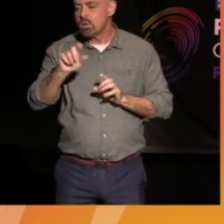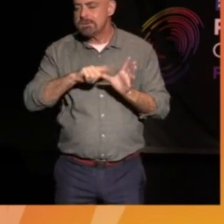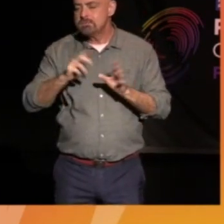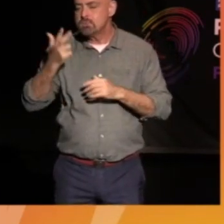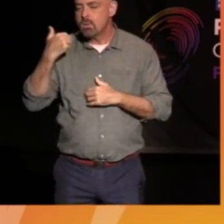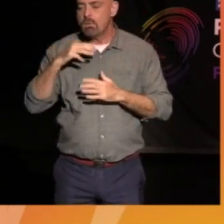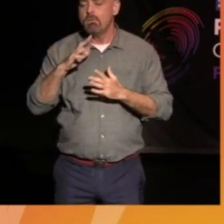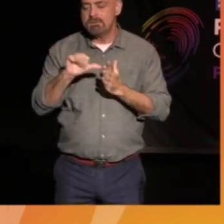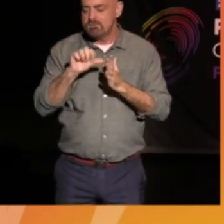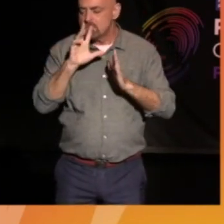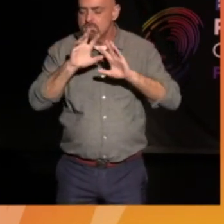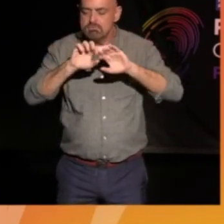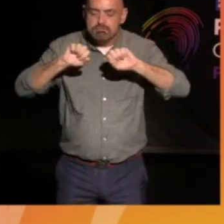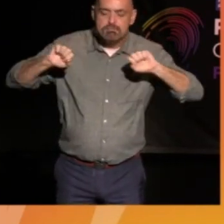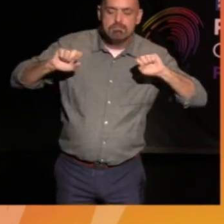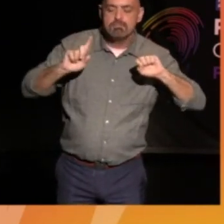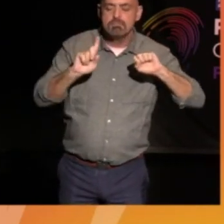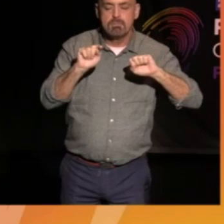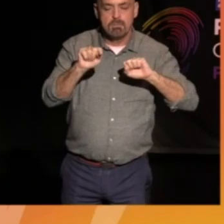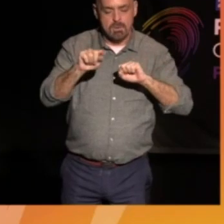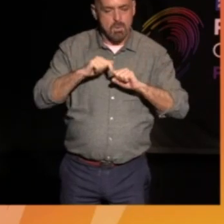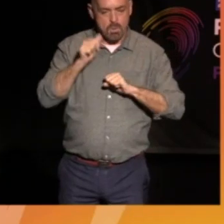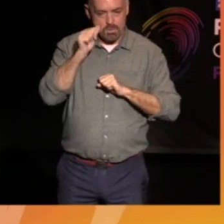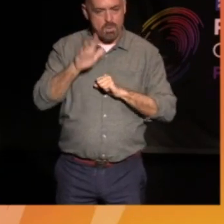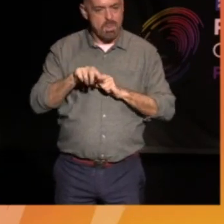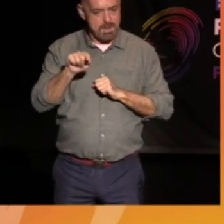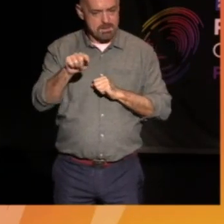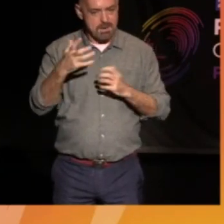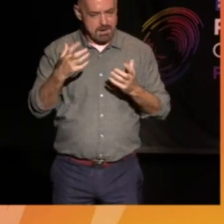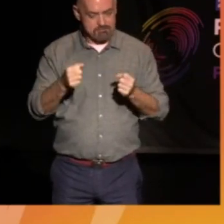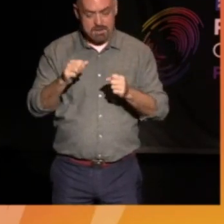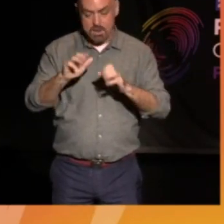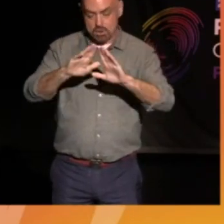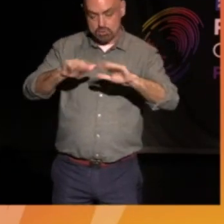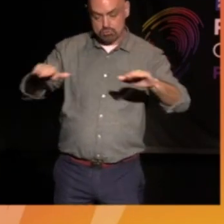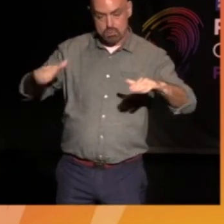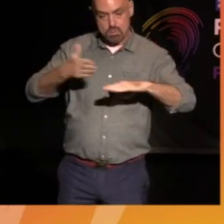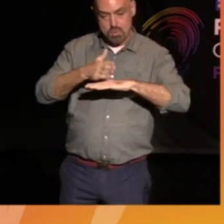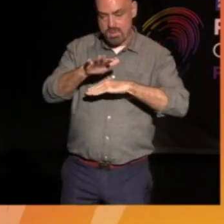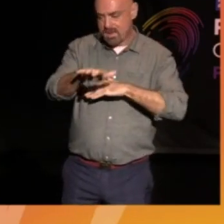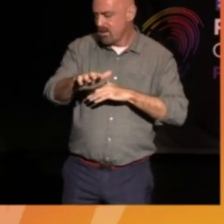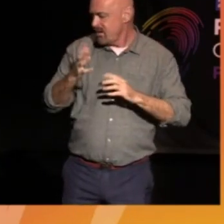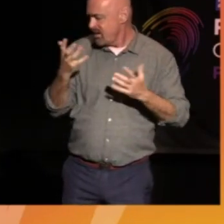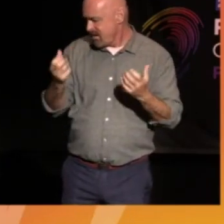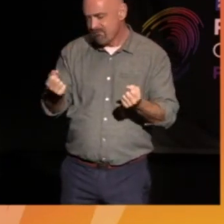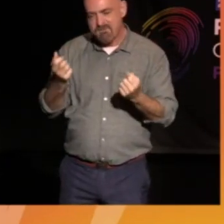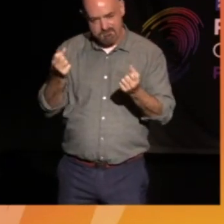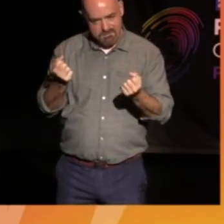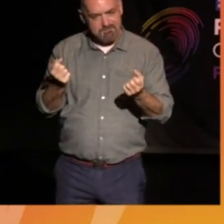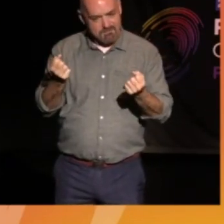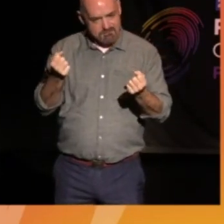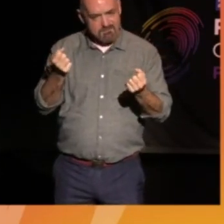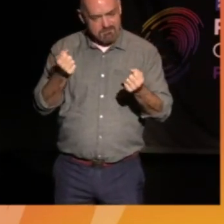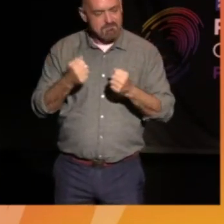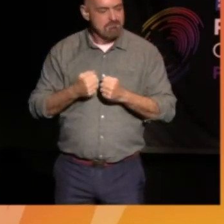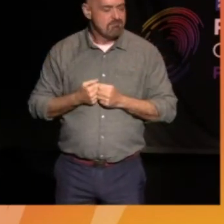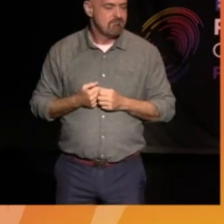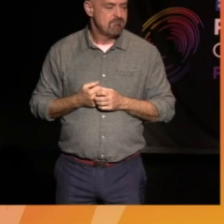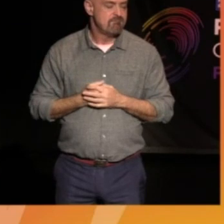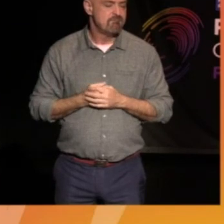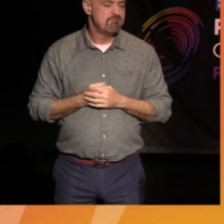ago. So we know that children are working in Middle Eastern